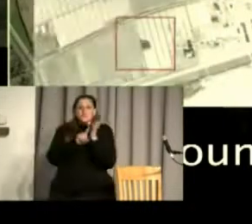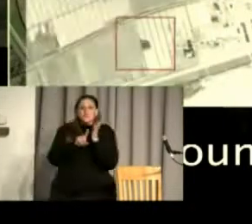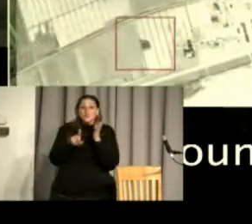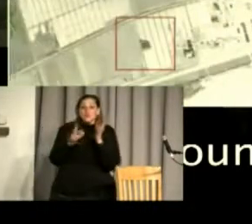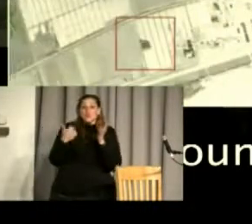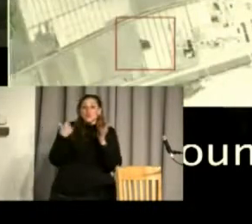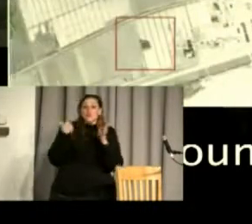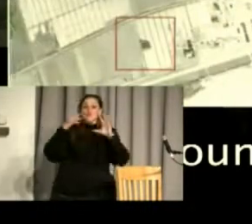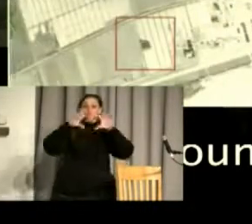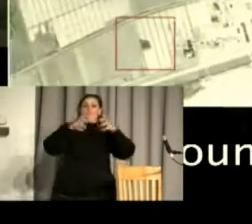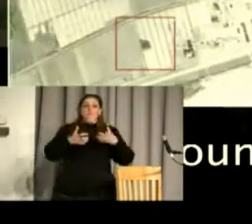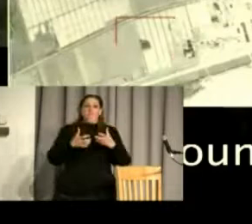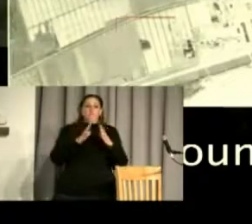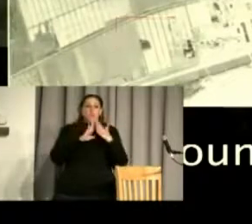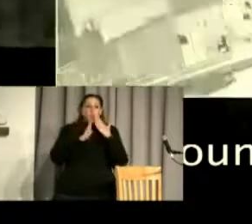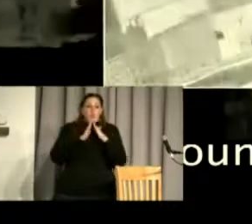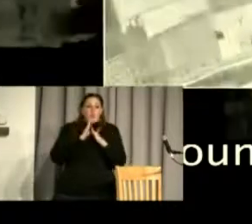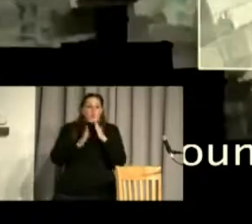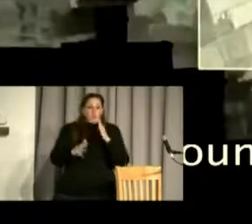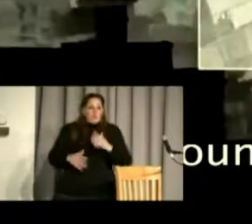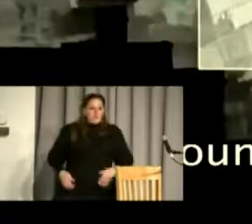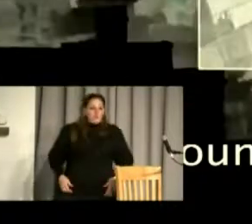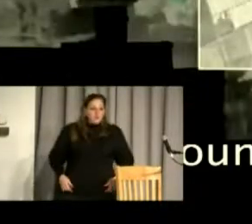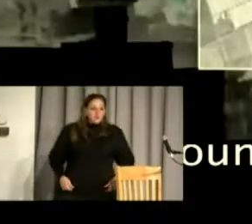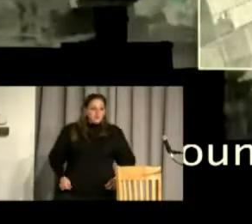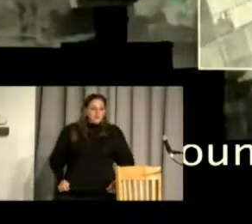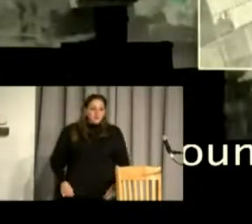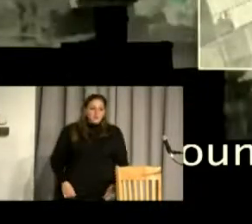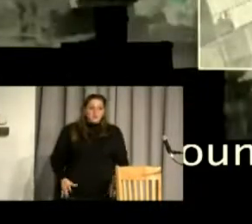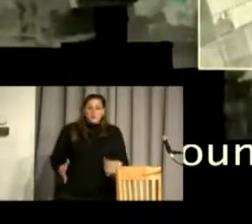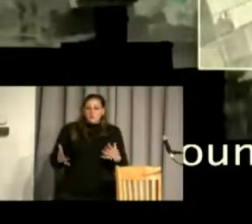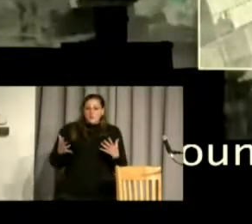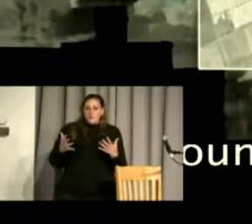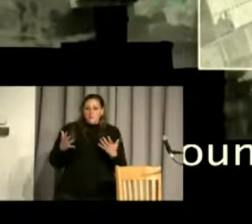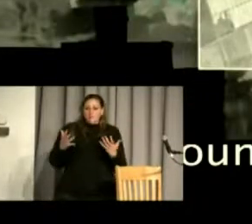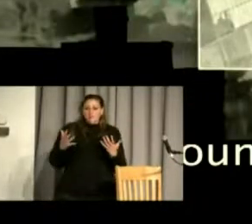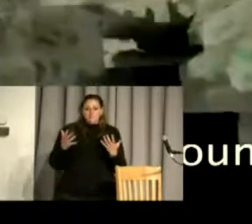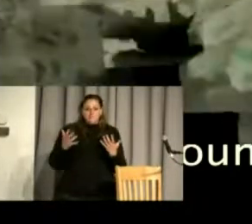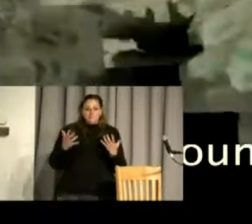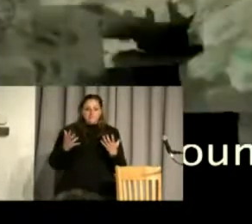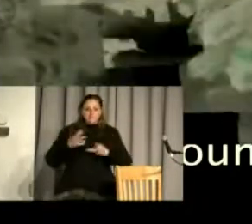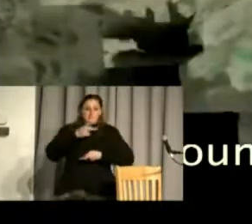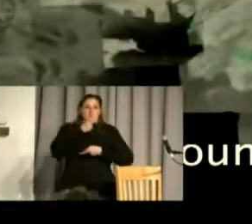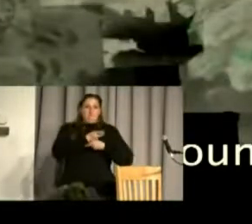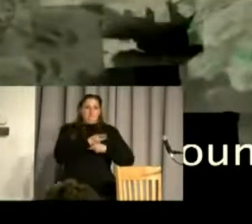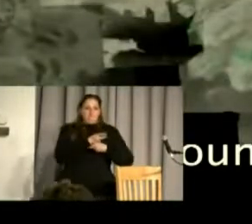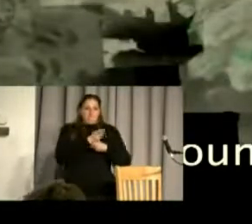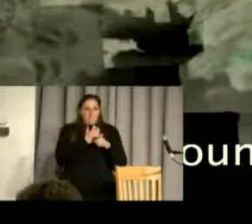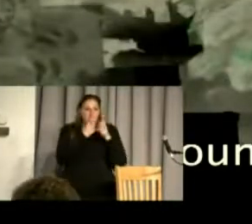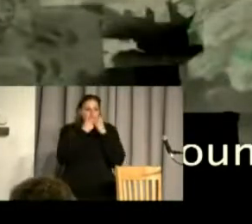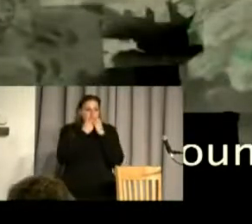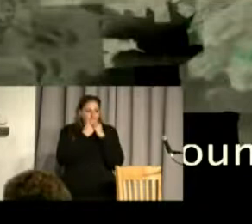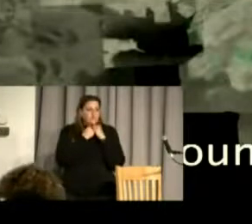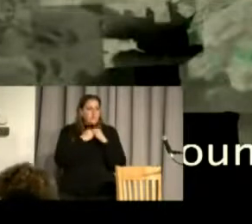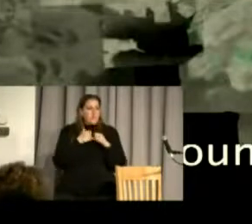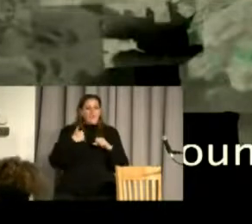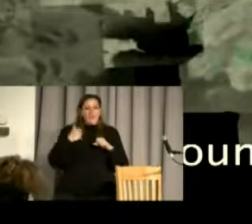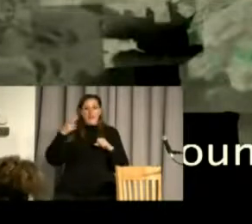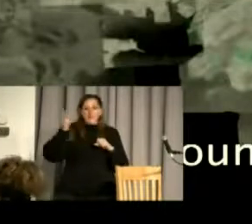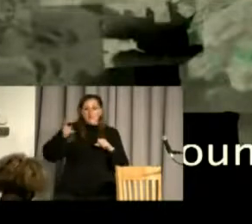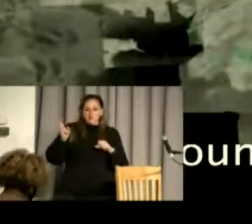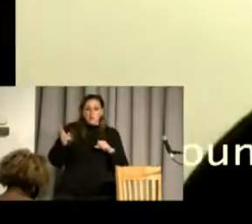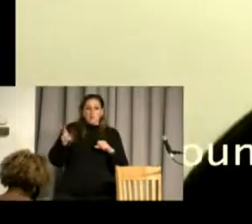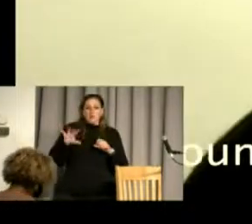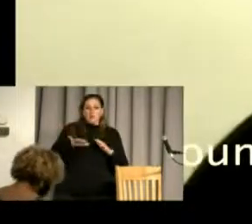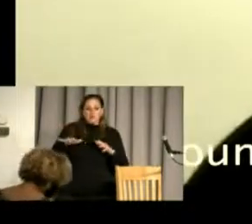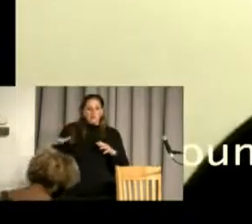local communities to recover these sites that have these possible historic and cultural sites that have